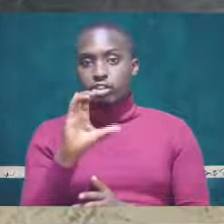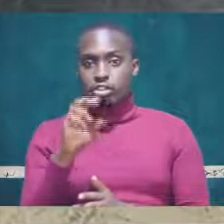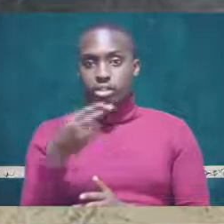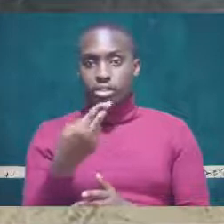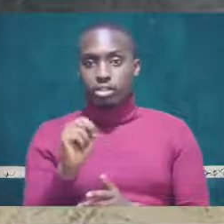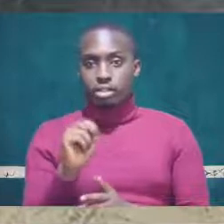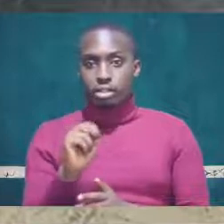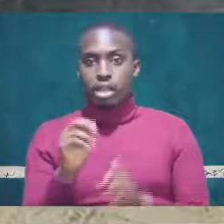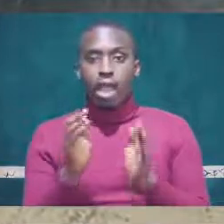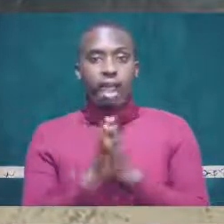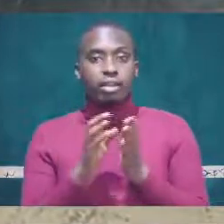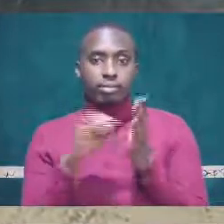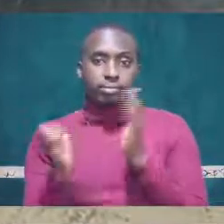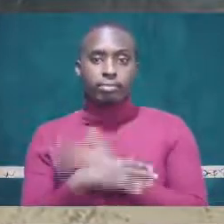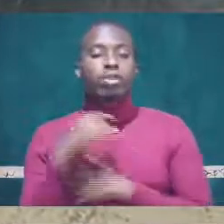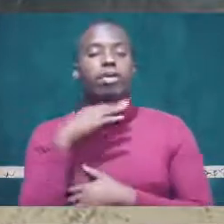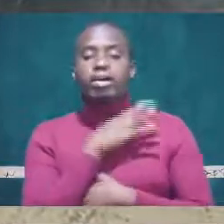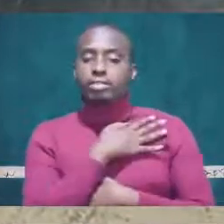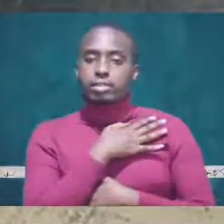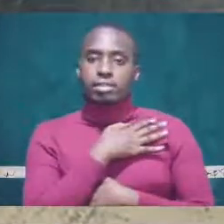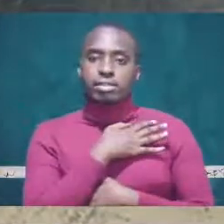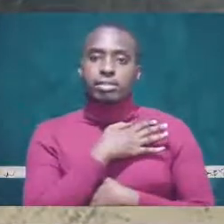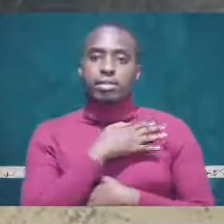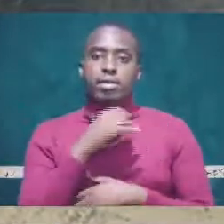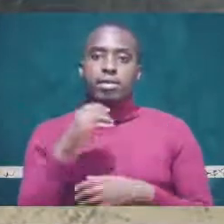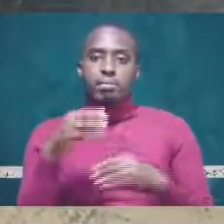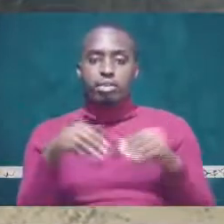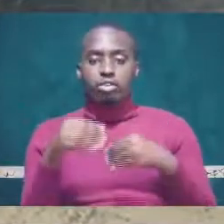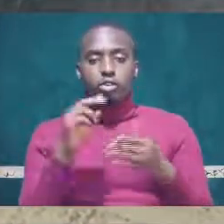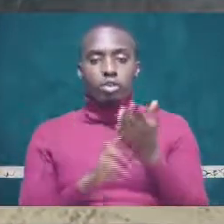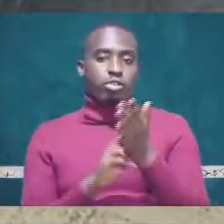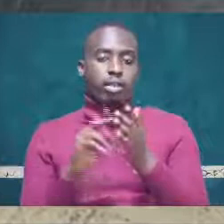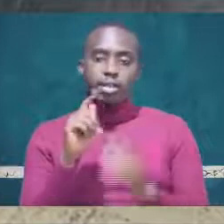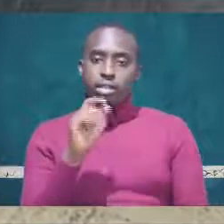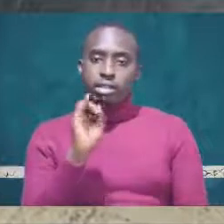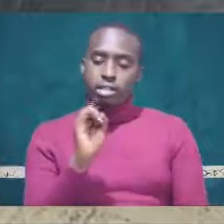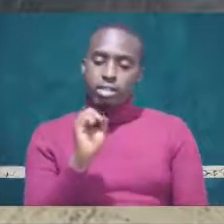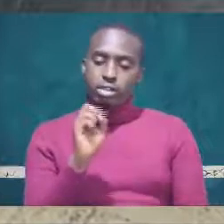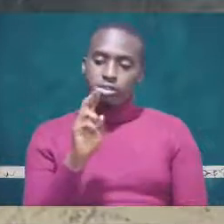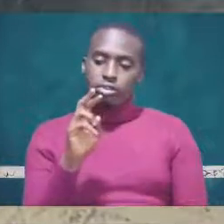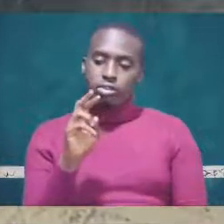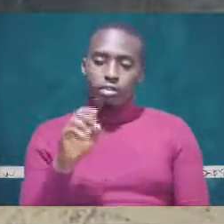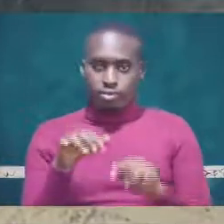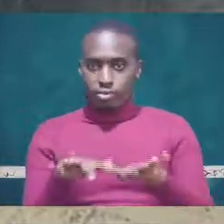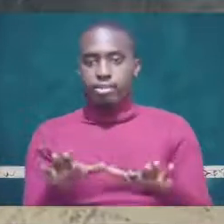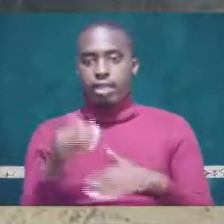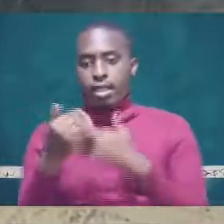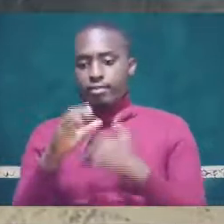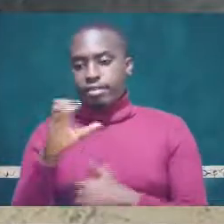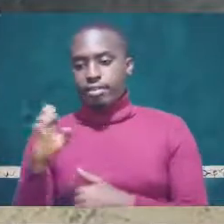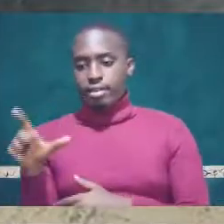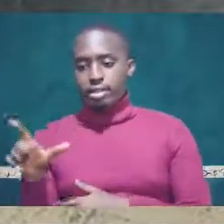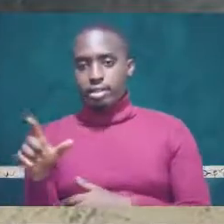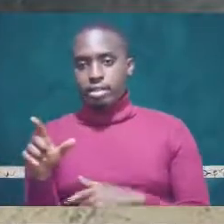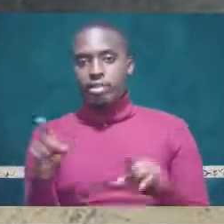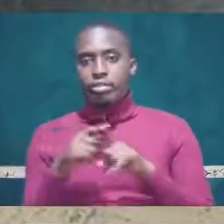and also removing the waste materials are also done by the tissue fluid which are surrounding the cells. So